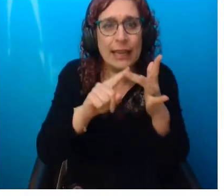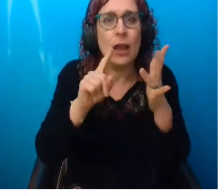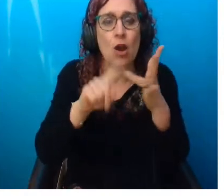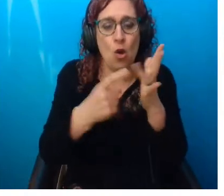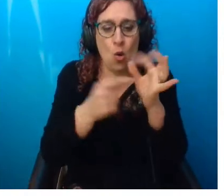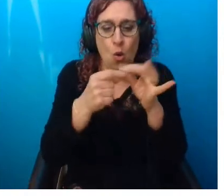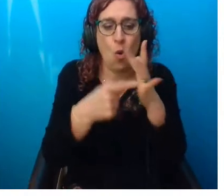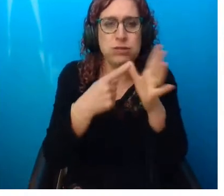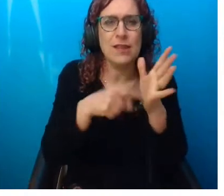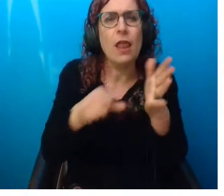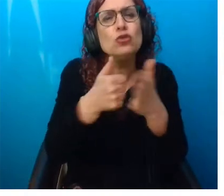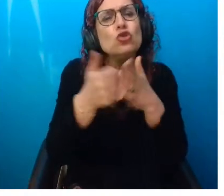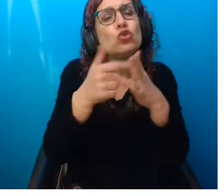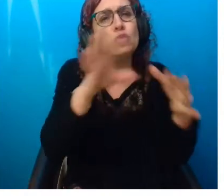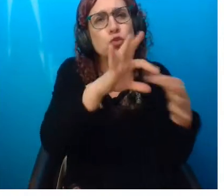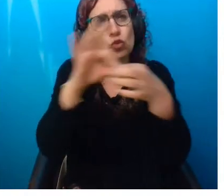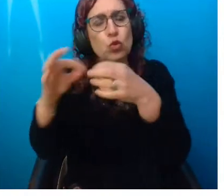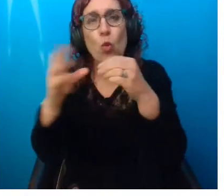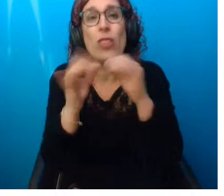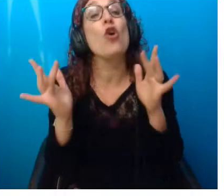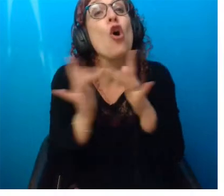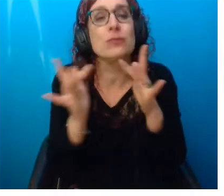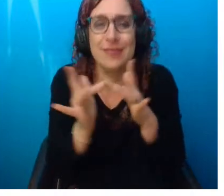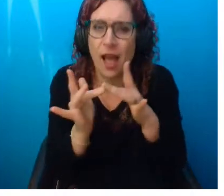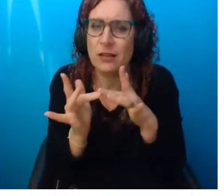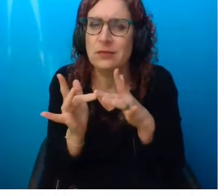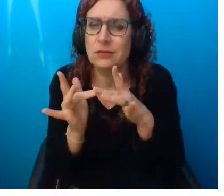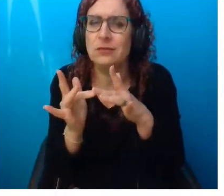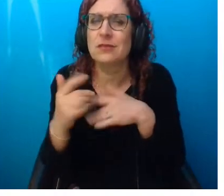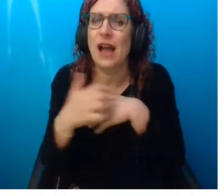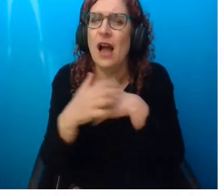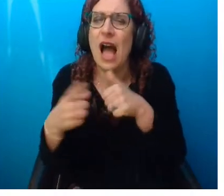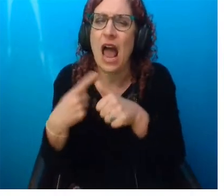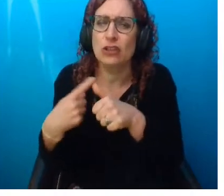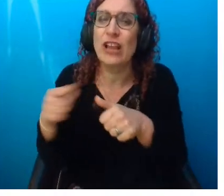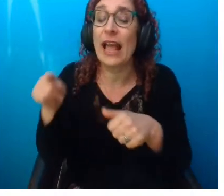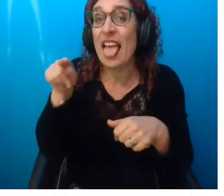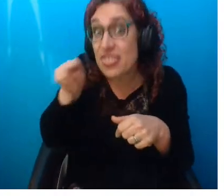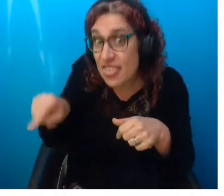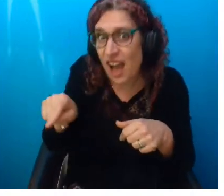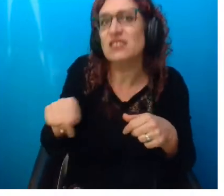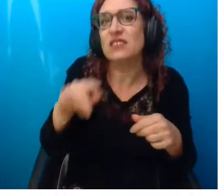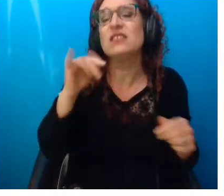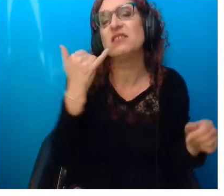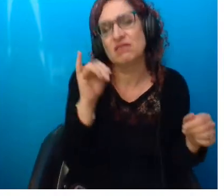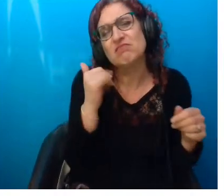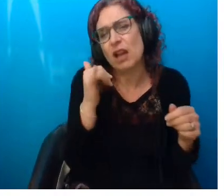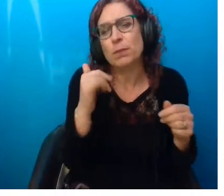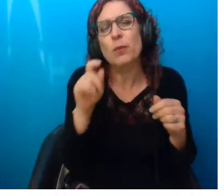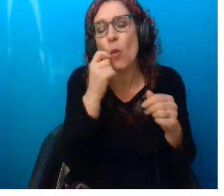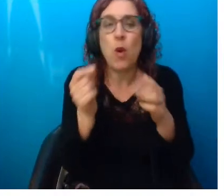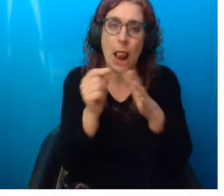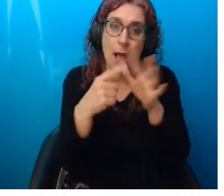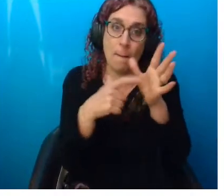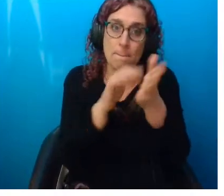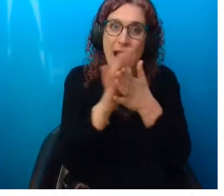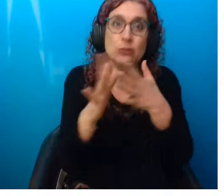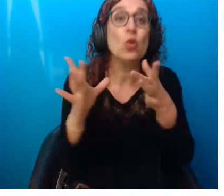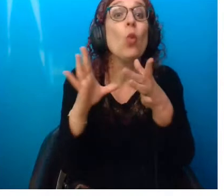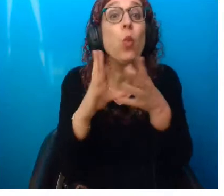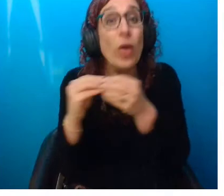contact allergy. So we are much, much more likely to do patch testing if we see periorbital disease.